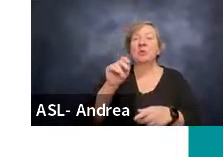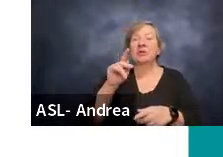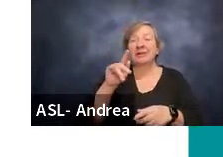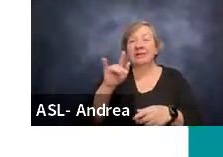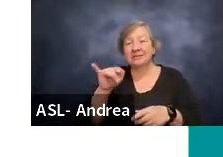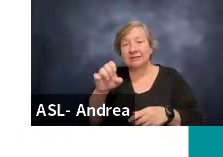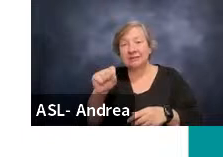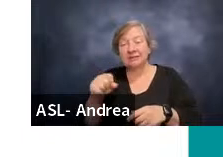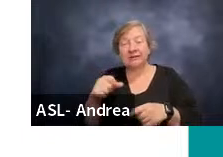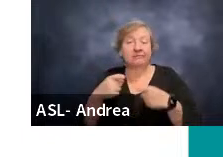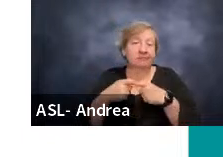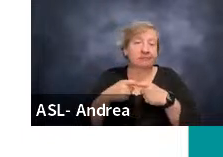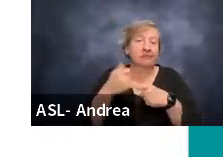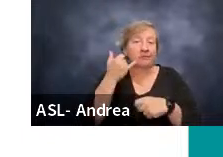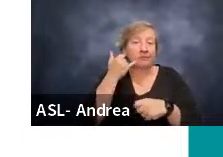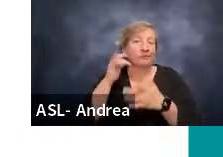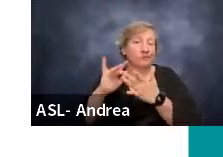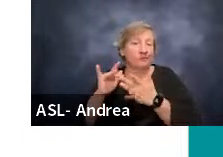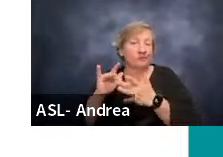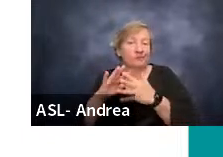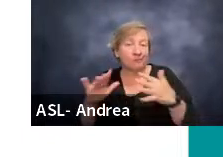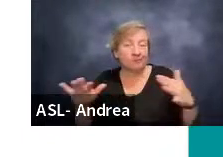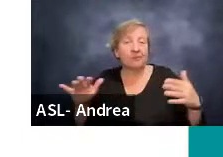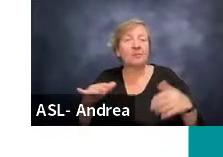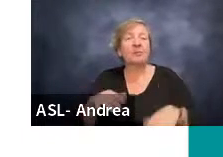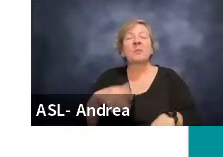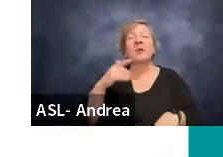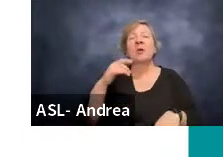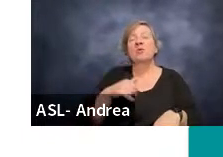So these are considered in terms of how the